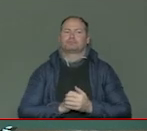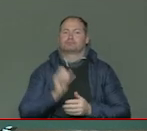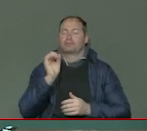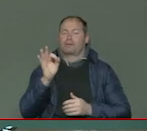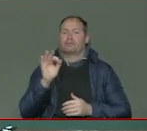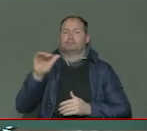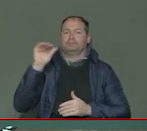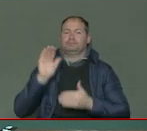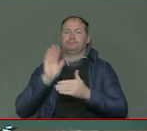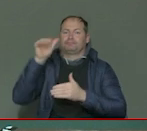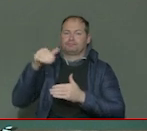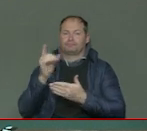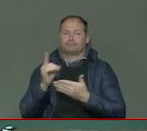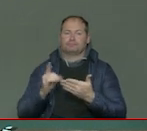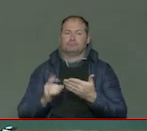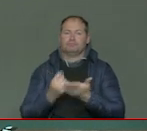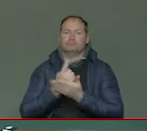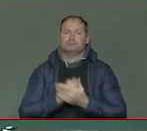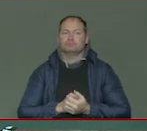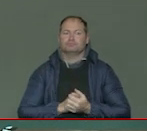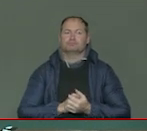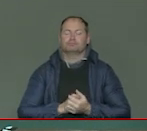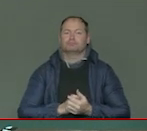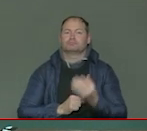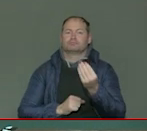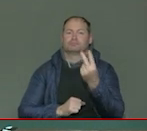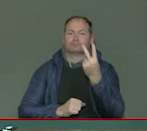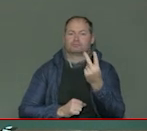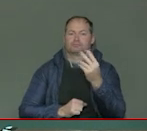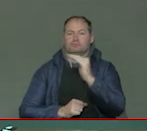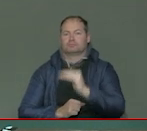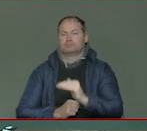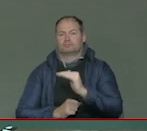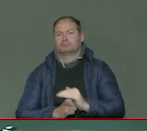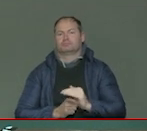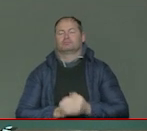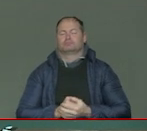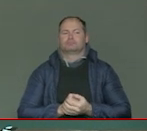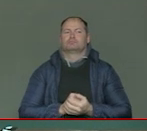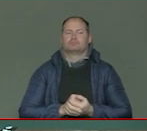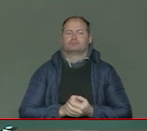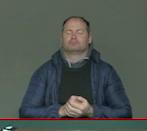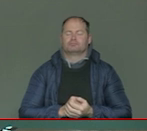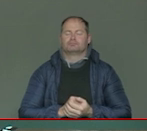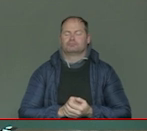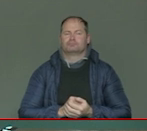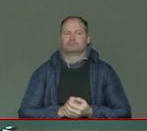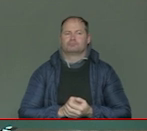overdraft? Then both of that figures is in the bottom part of my balance sheet, am I right? So then I